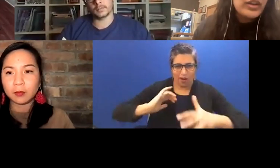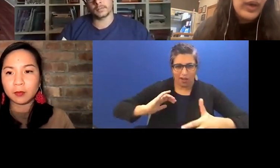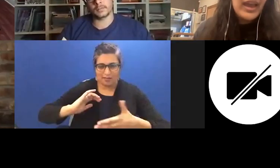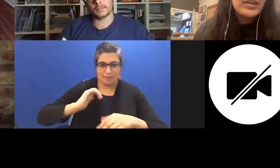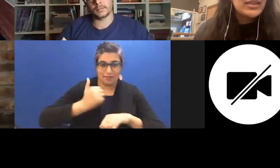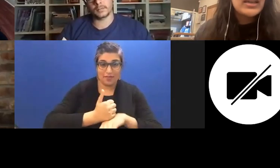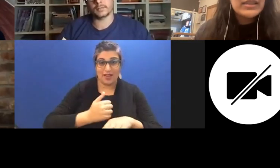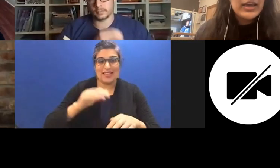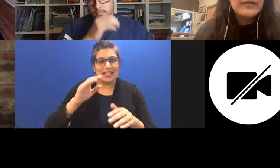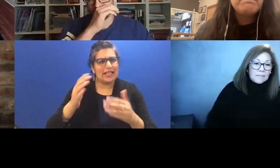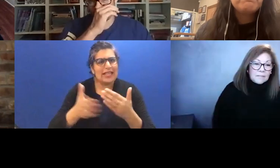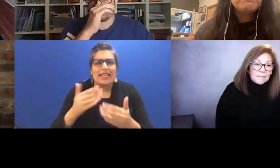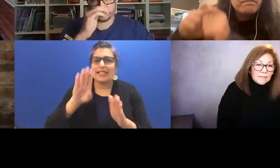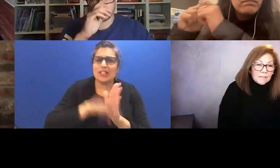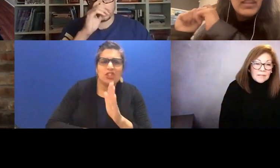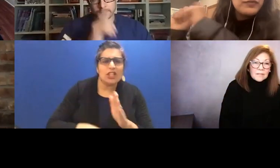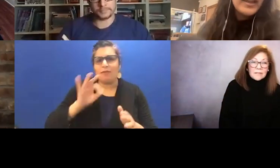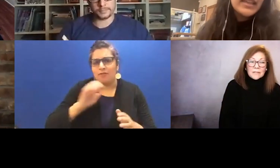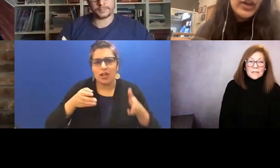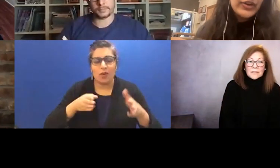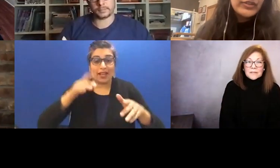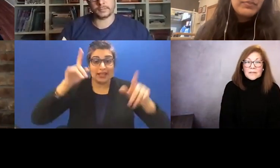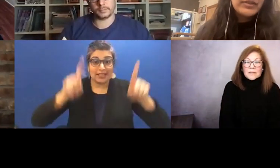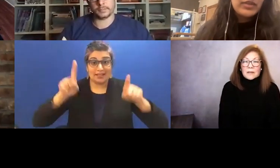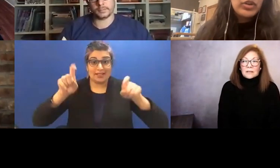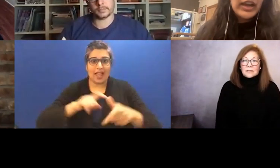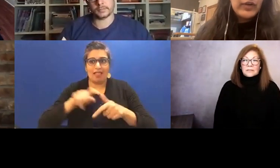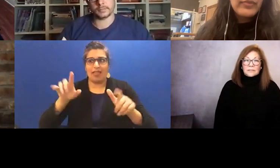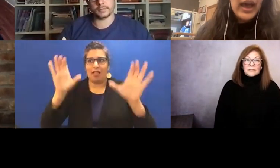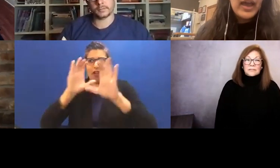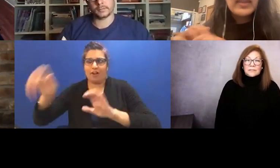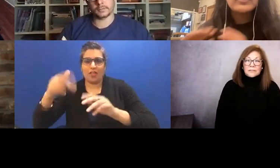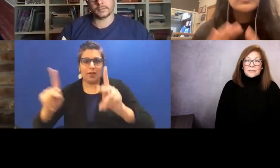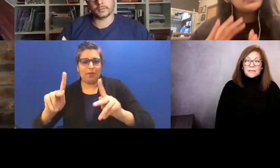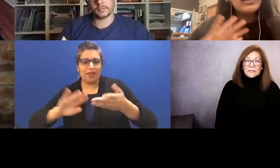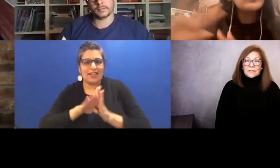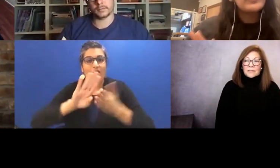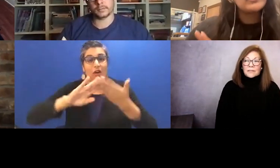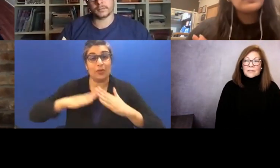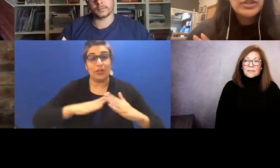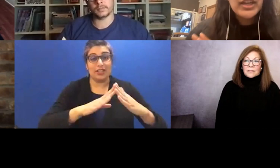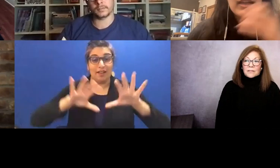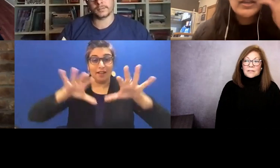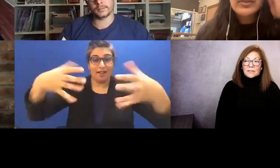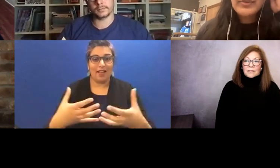and free way to test it, finding others and building community around that, and then seeing how far I can push it. So that was